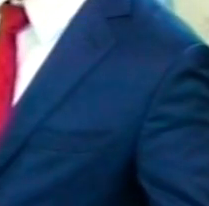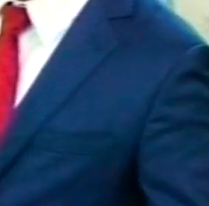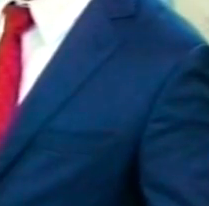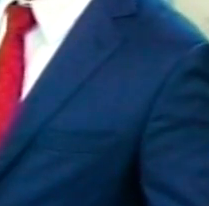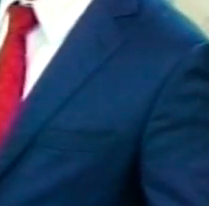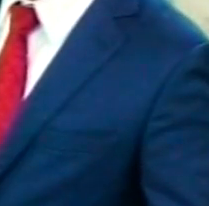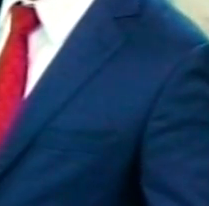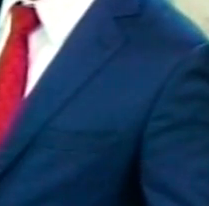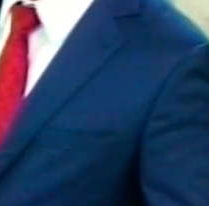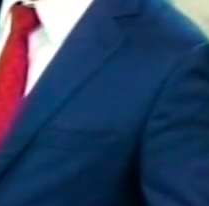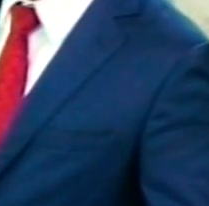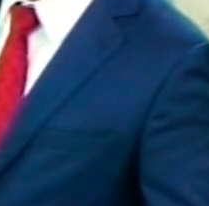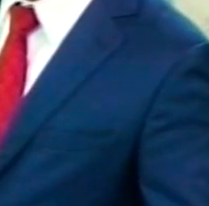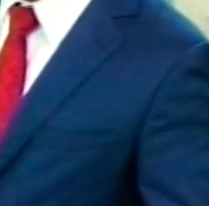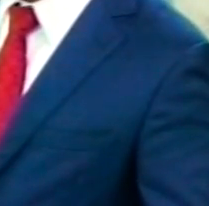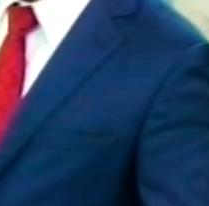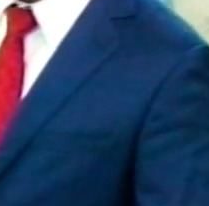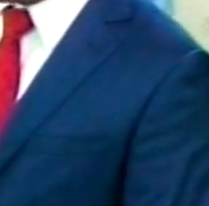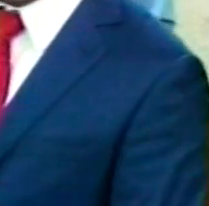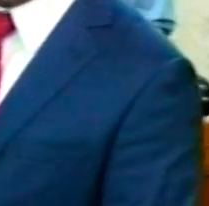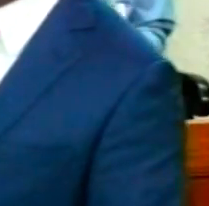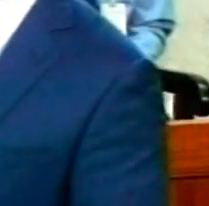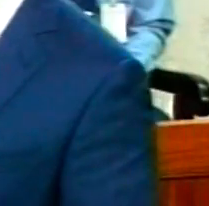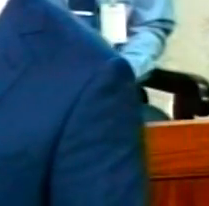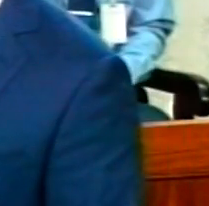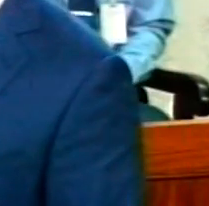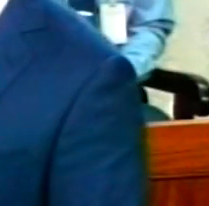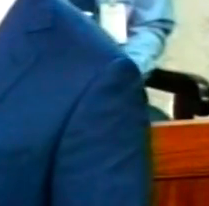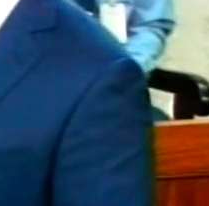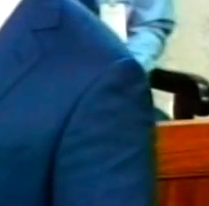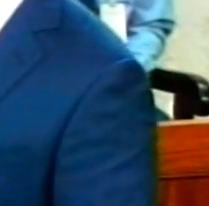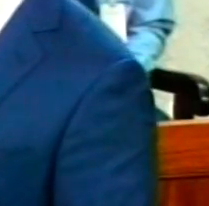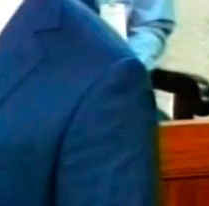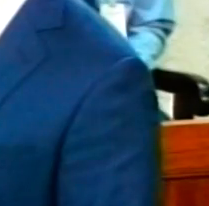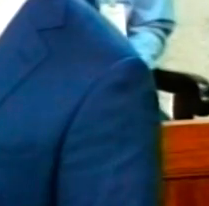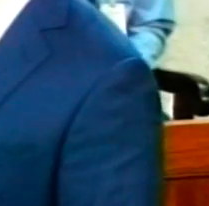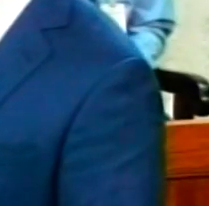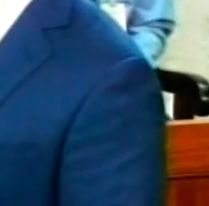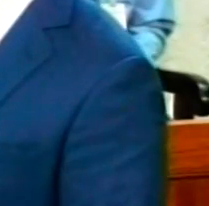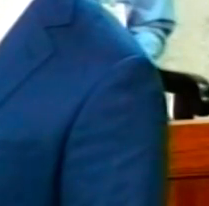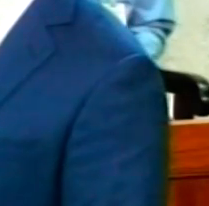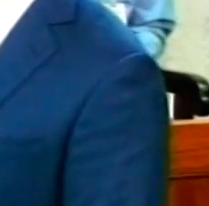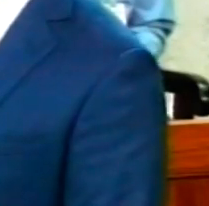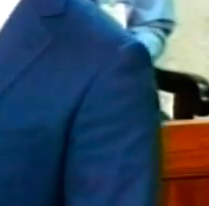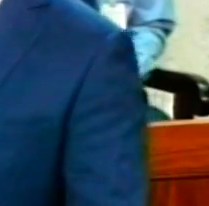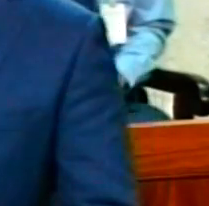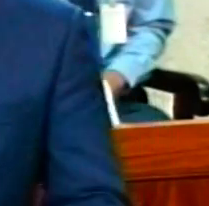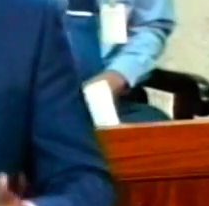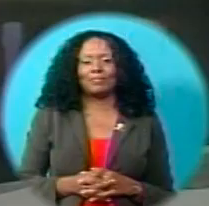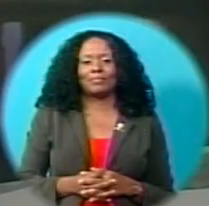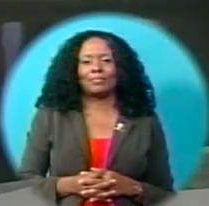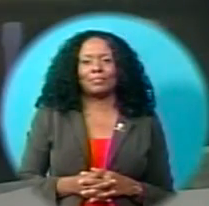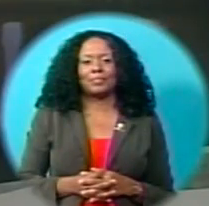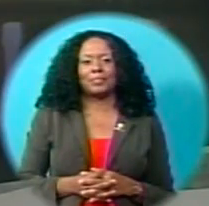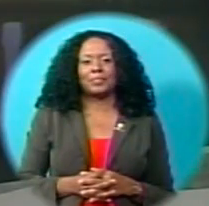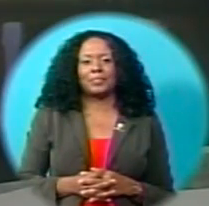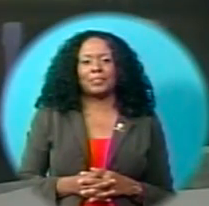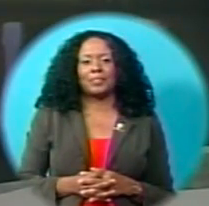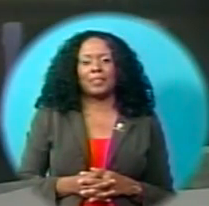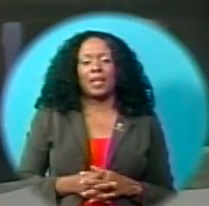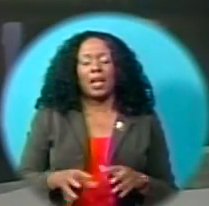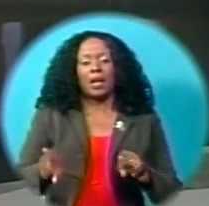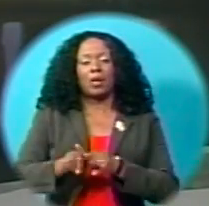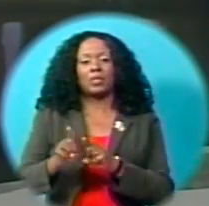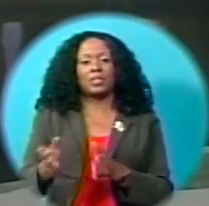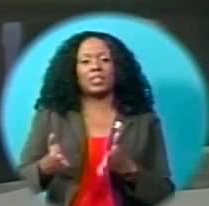case out. We keep adjourning and adjourning and adjourning. Senator